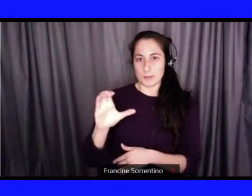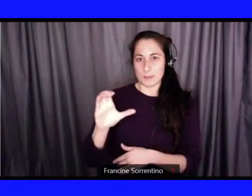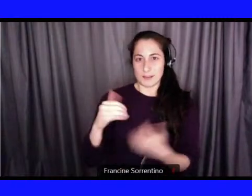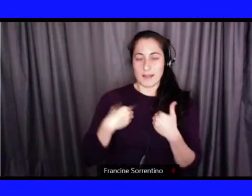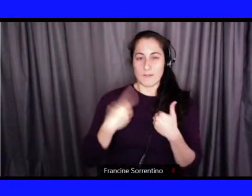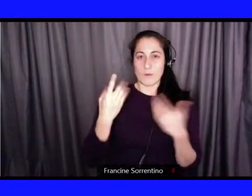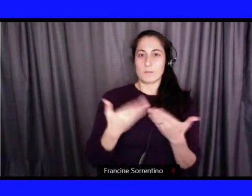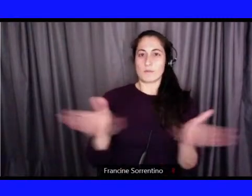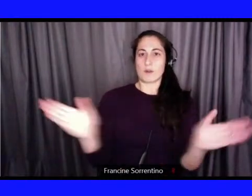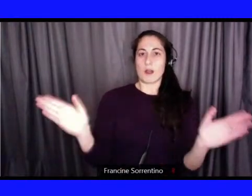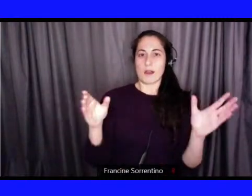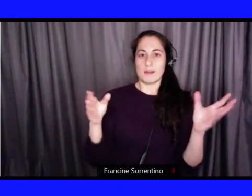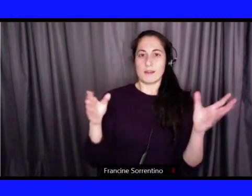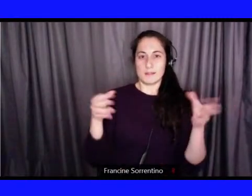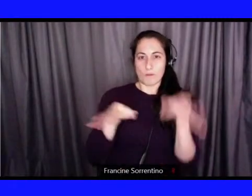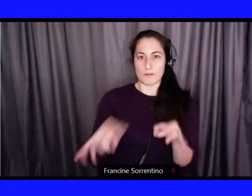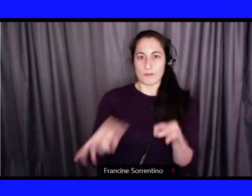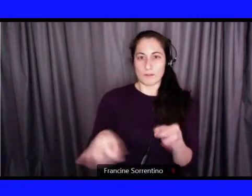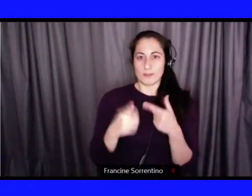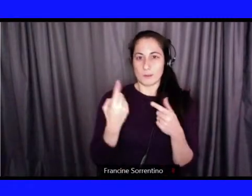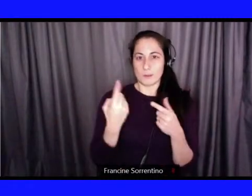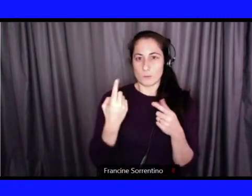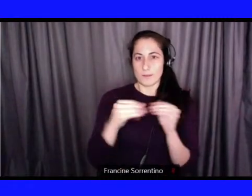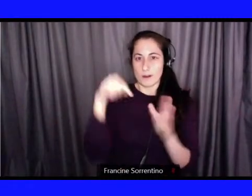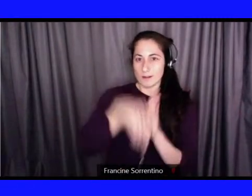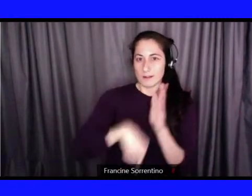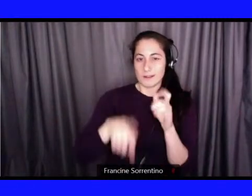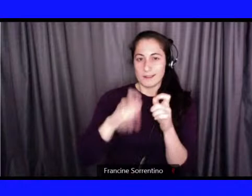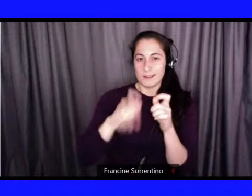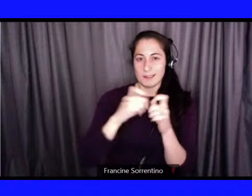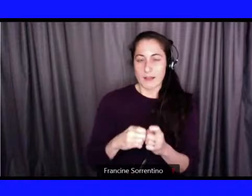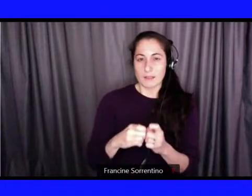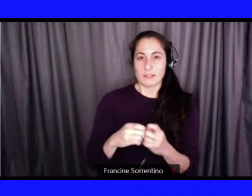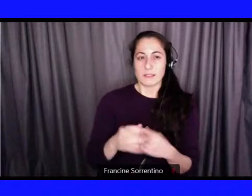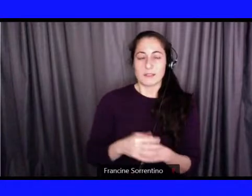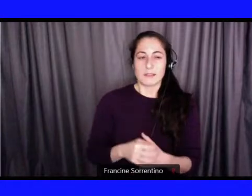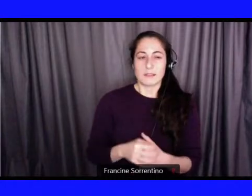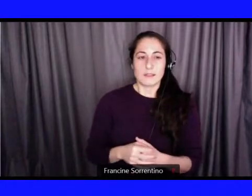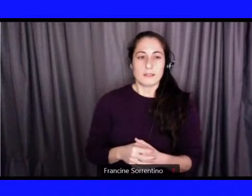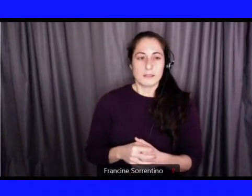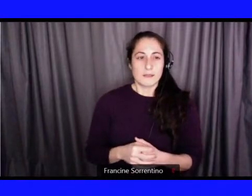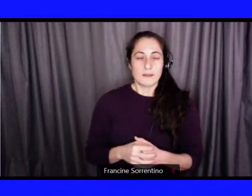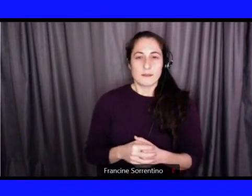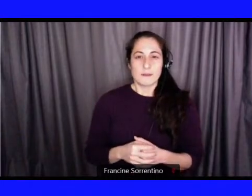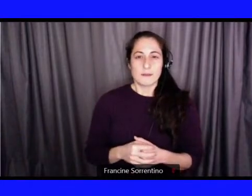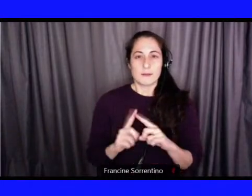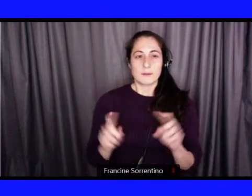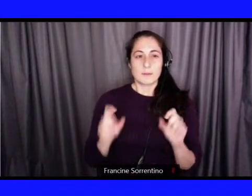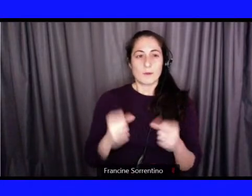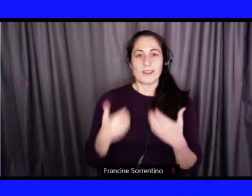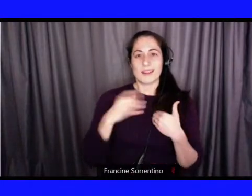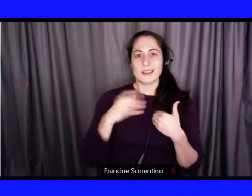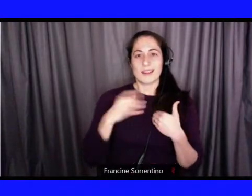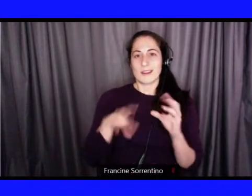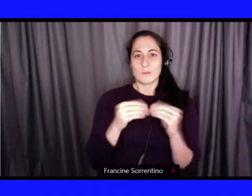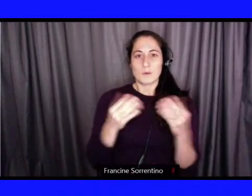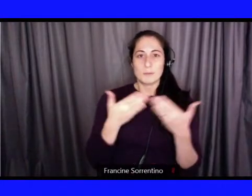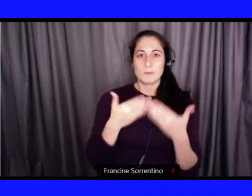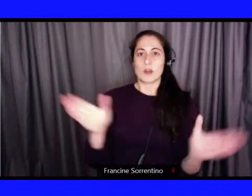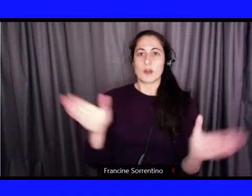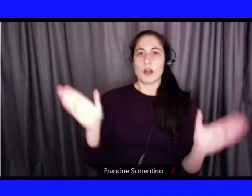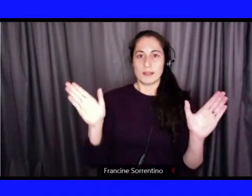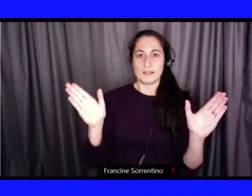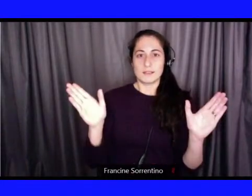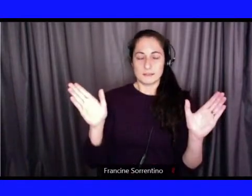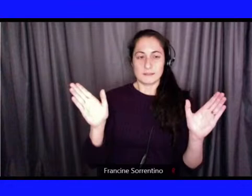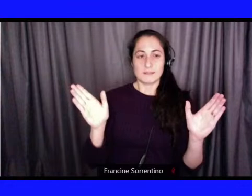some input in terms of what kind of information gets presented, how, just in general, not into all the details, but at least at